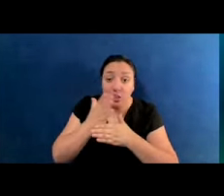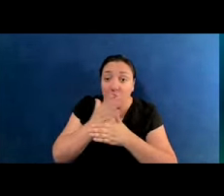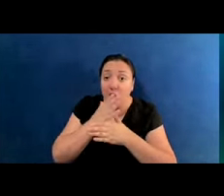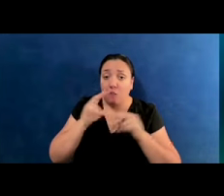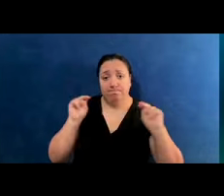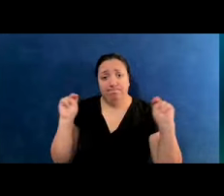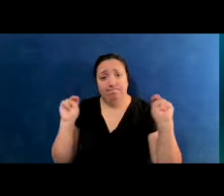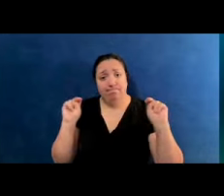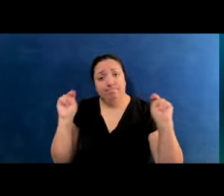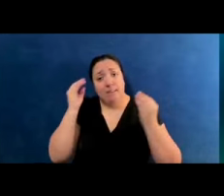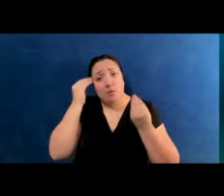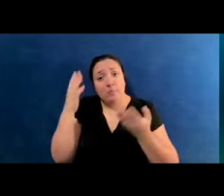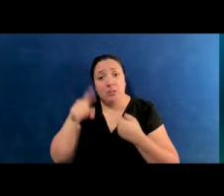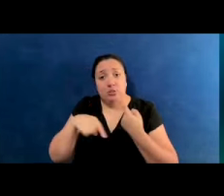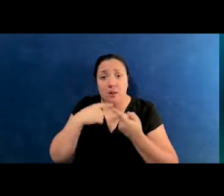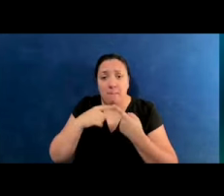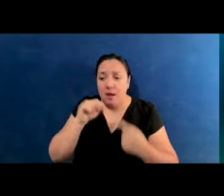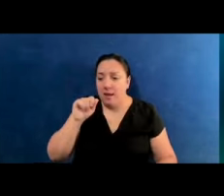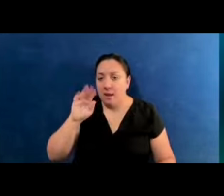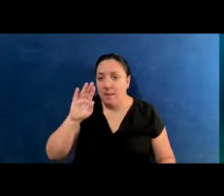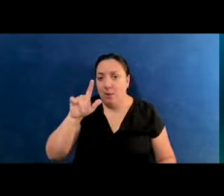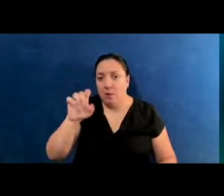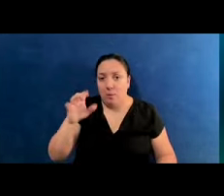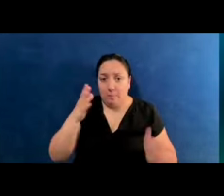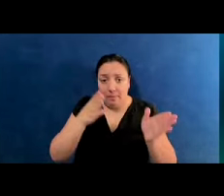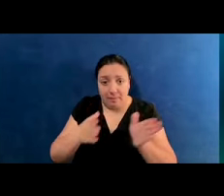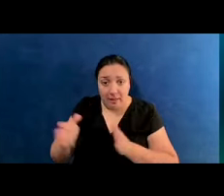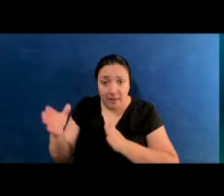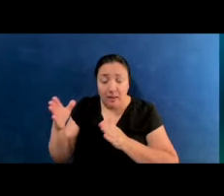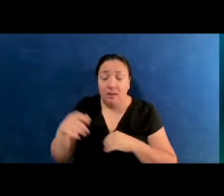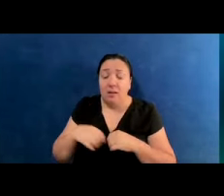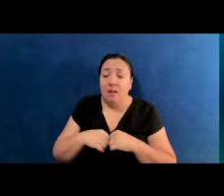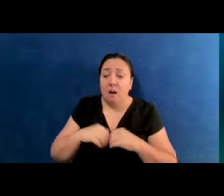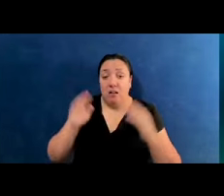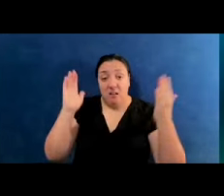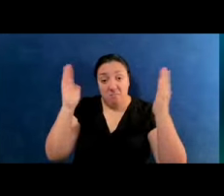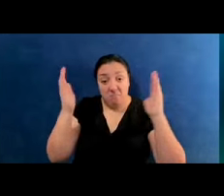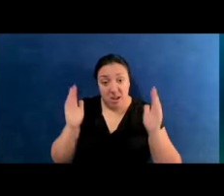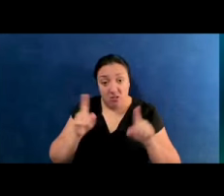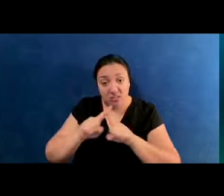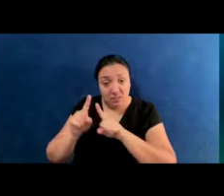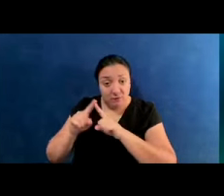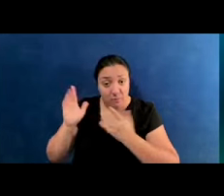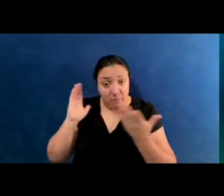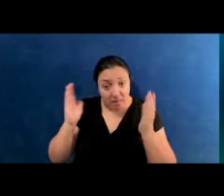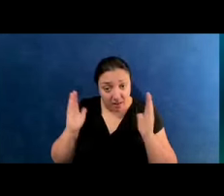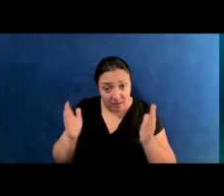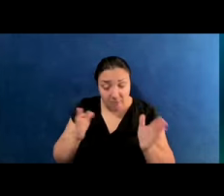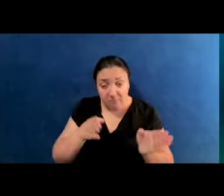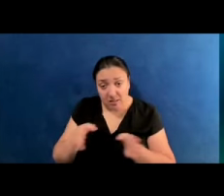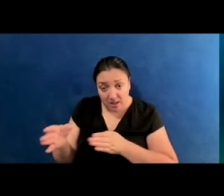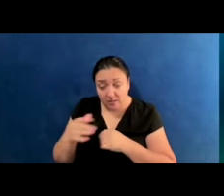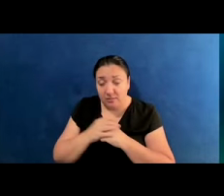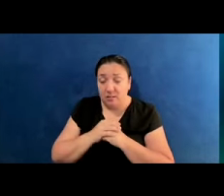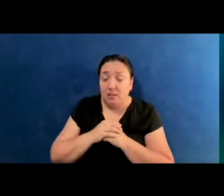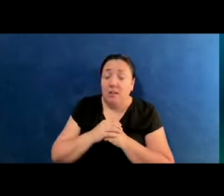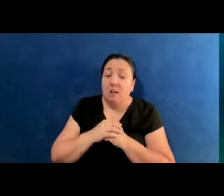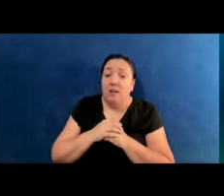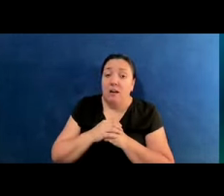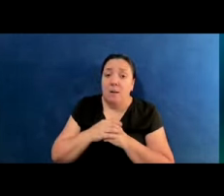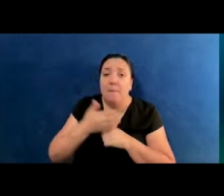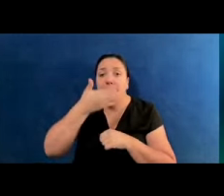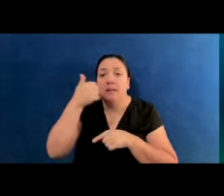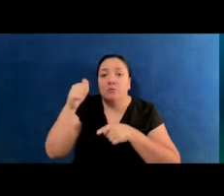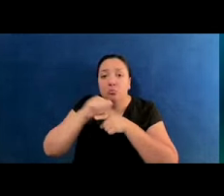objective information about ABLE plans, including plan comparison, best practices, and strategies to increase